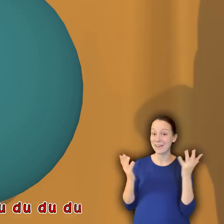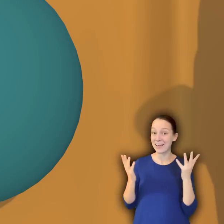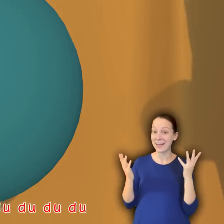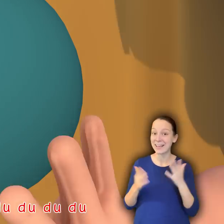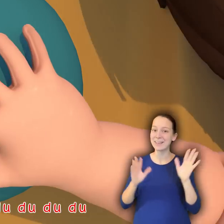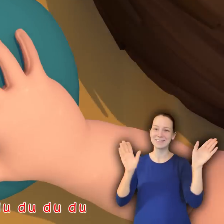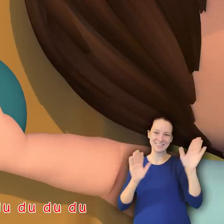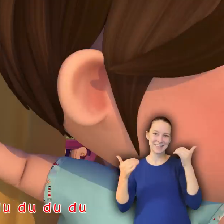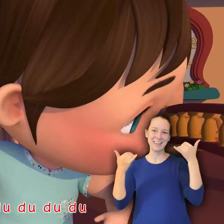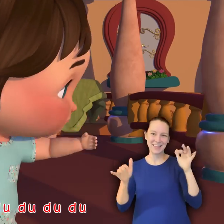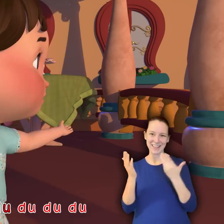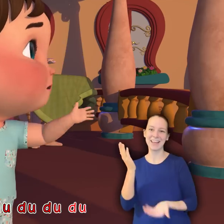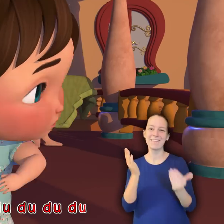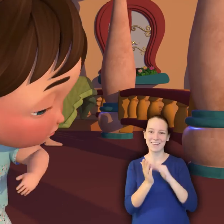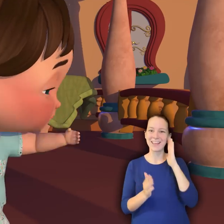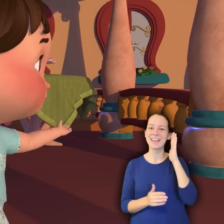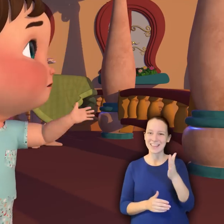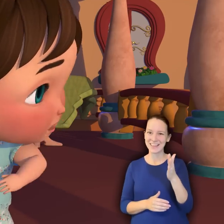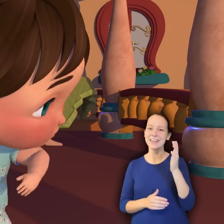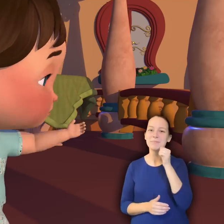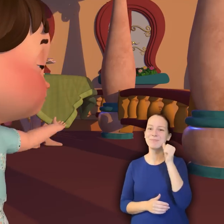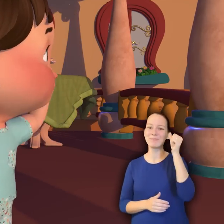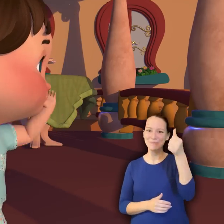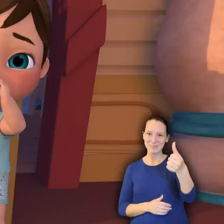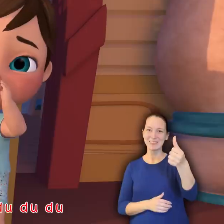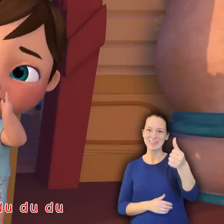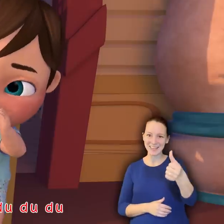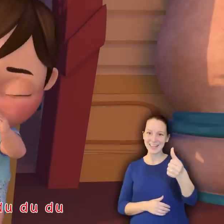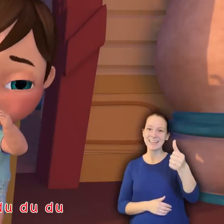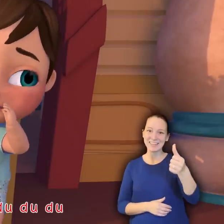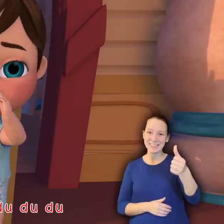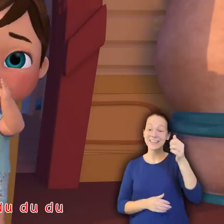we'll play again another day